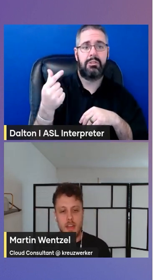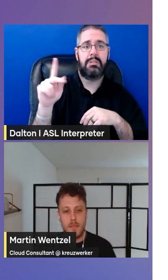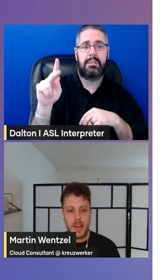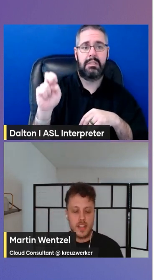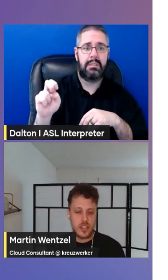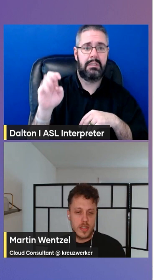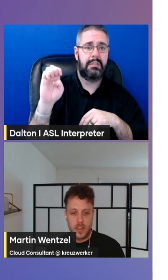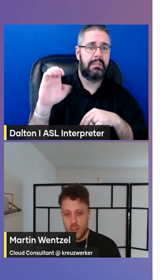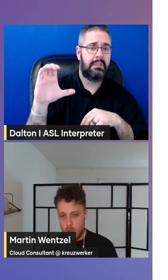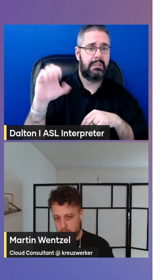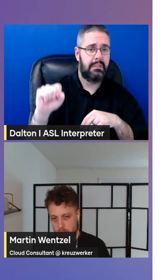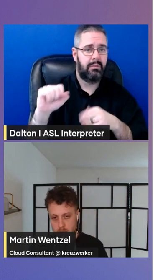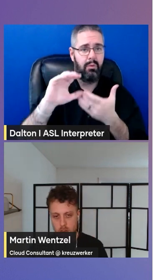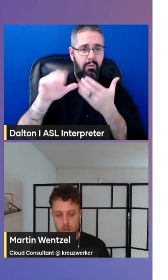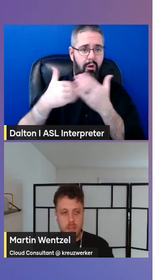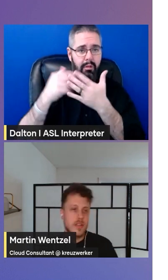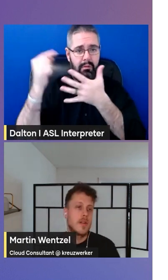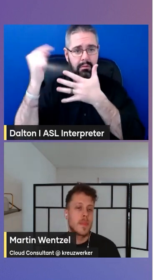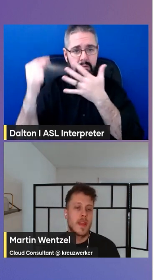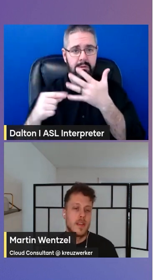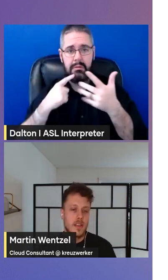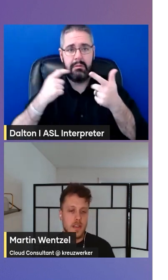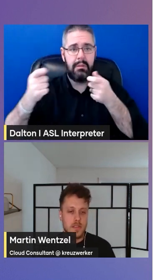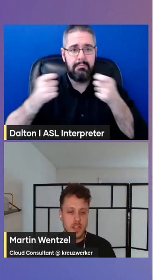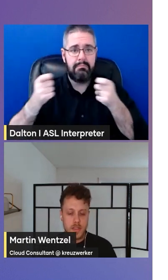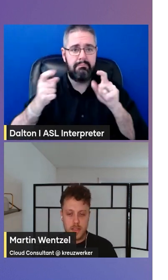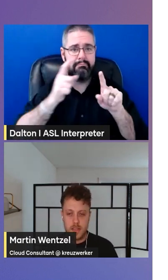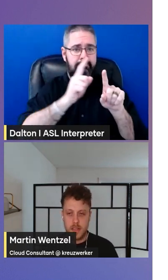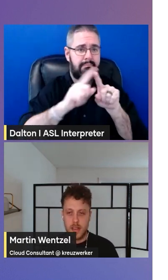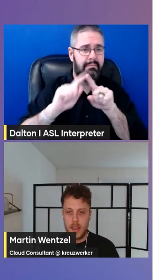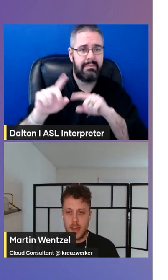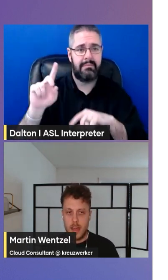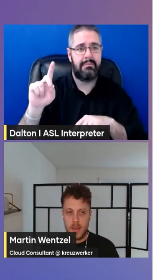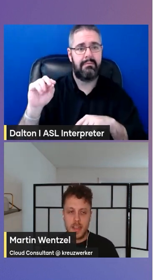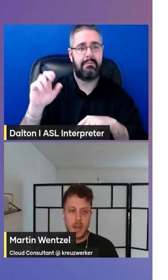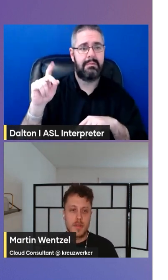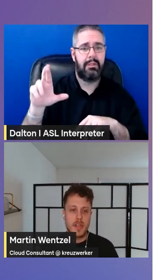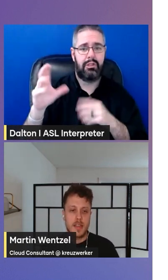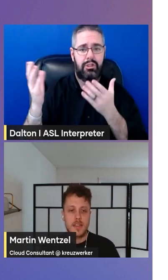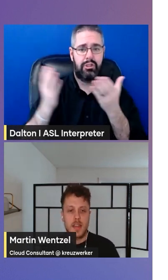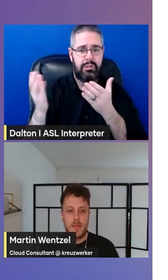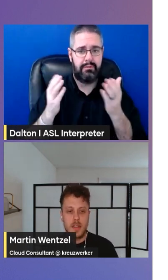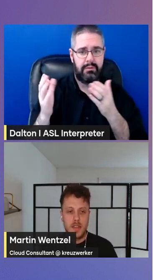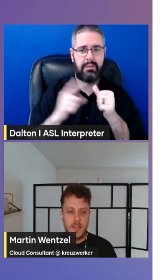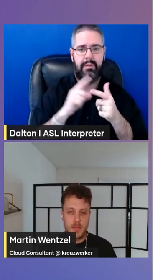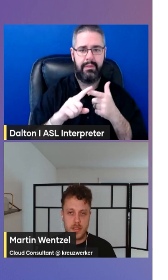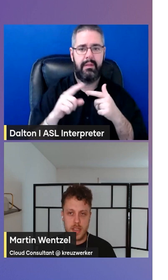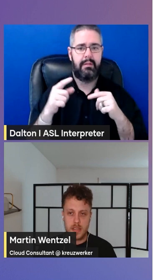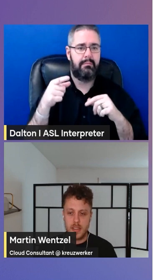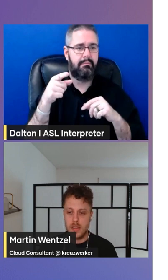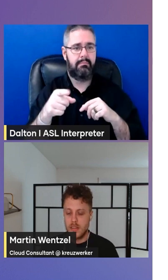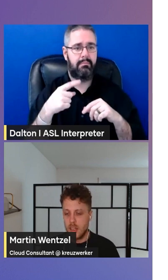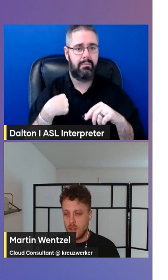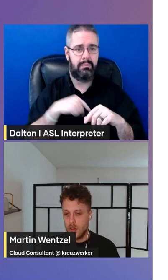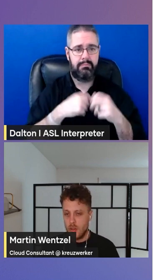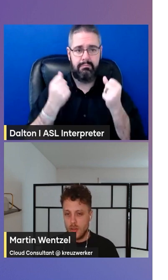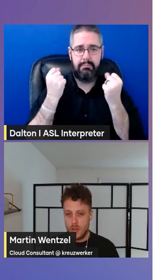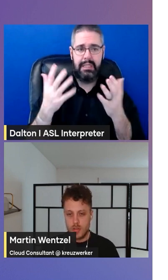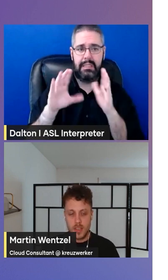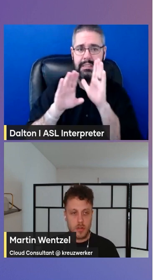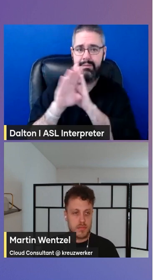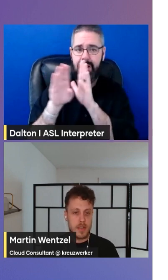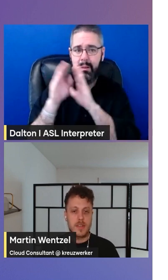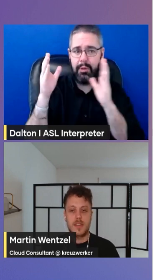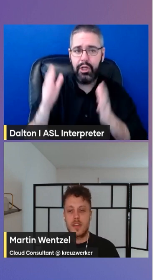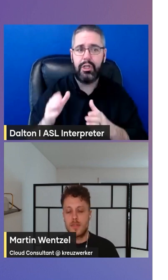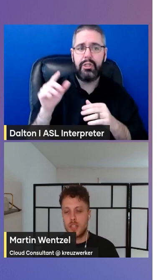this managed Kubernetes or Docker services. And many companies and many developers are still